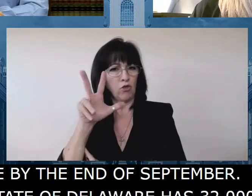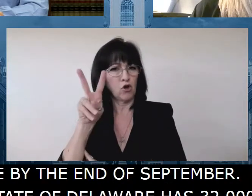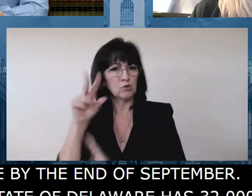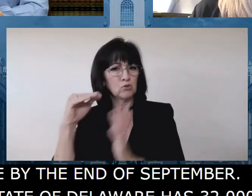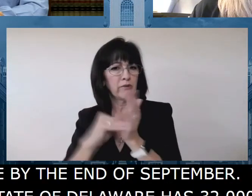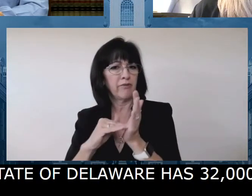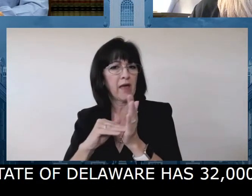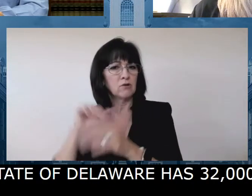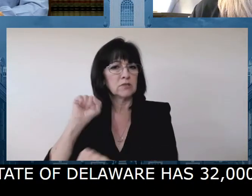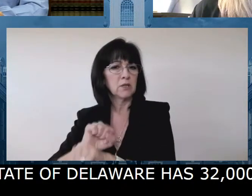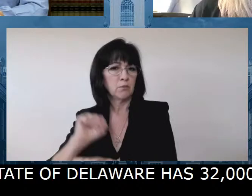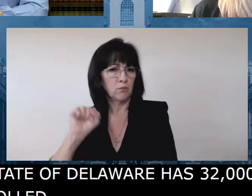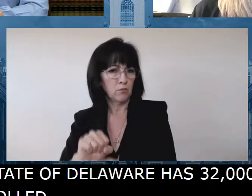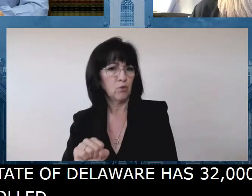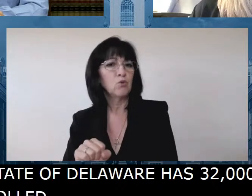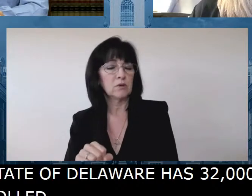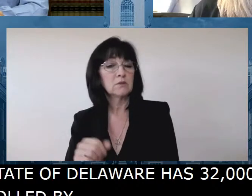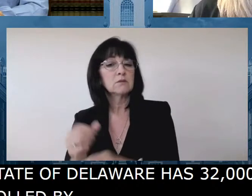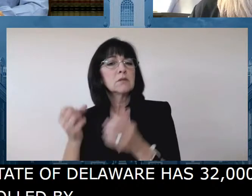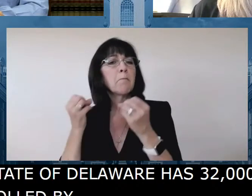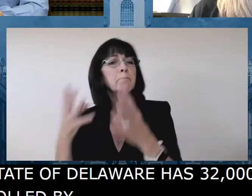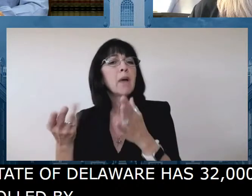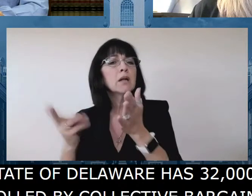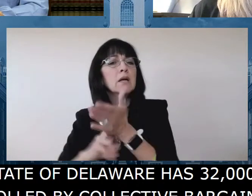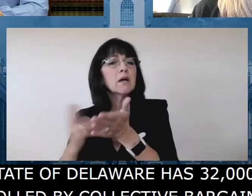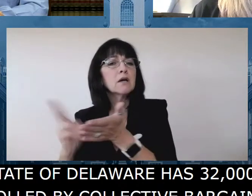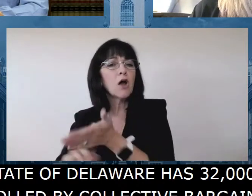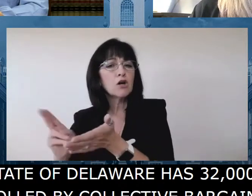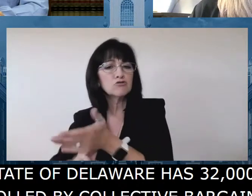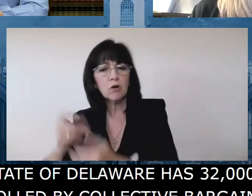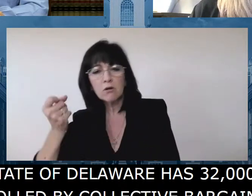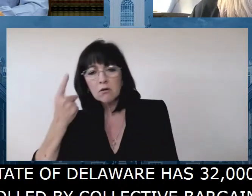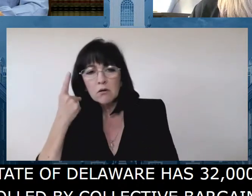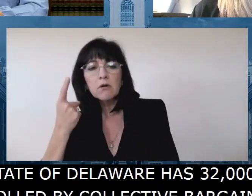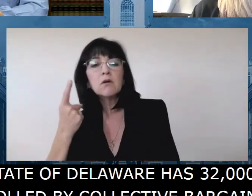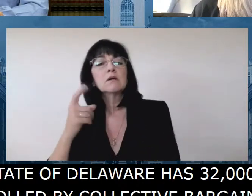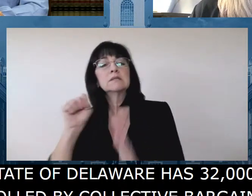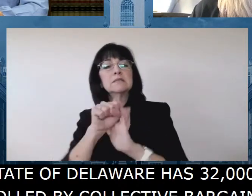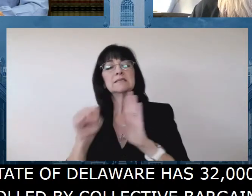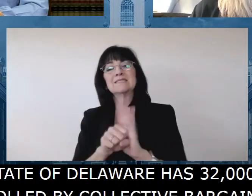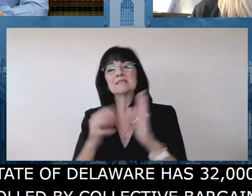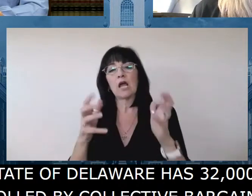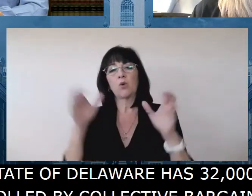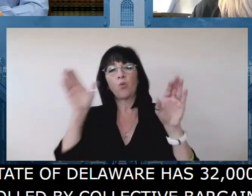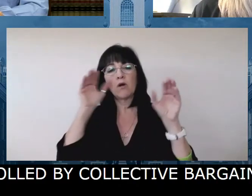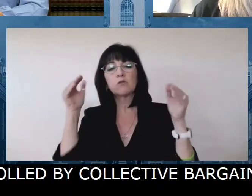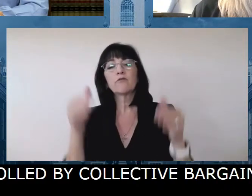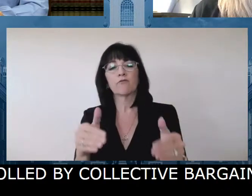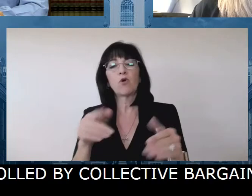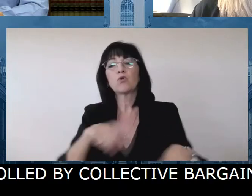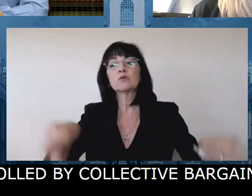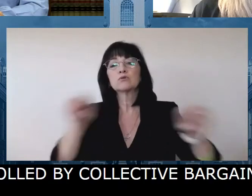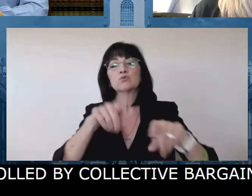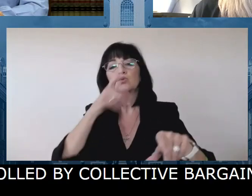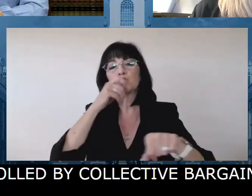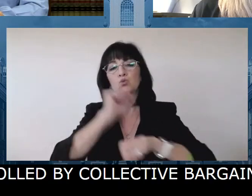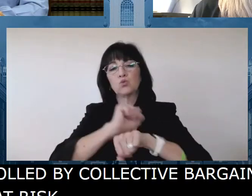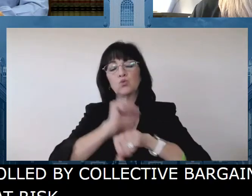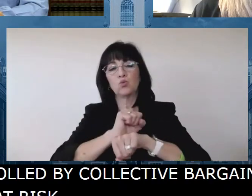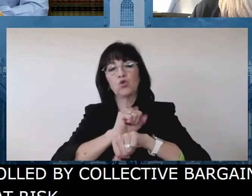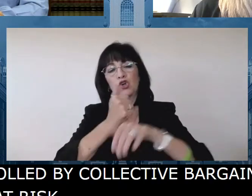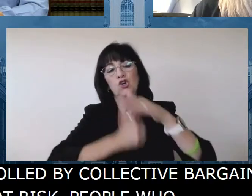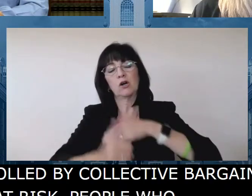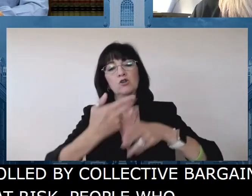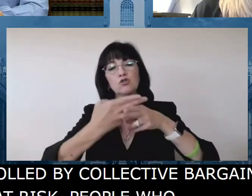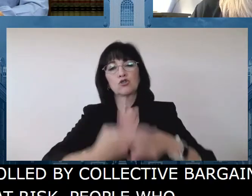by collective bargaining, and the state wants to focus at risk, people who work in at-risk areas. So